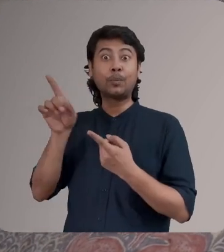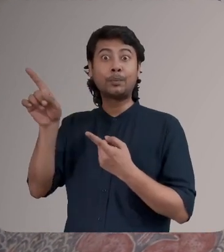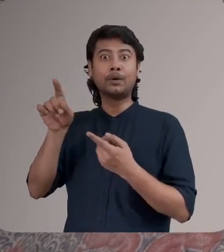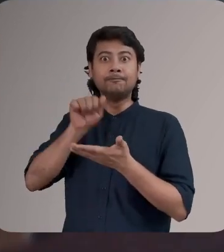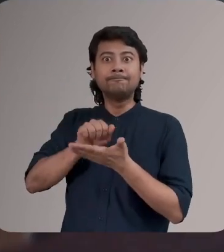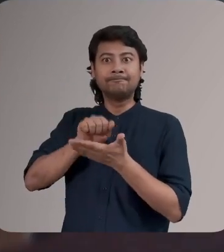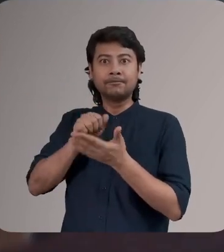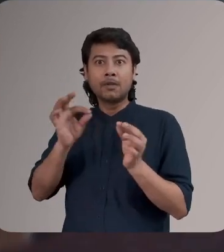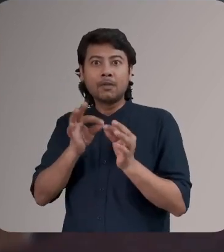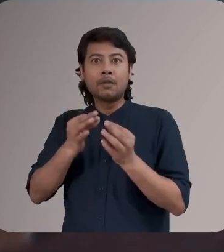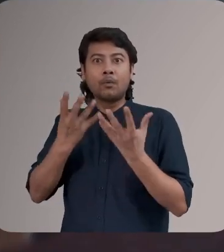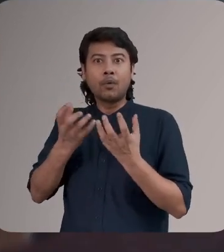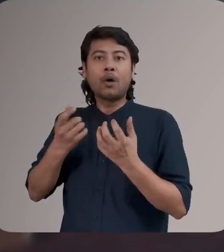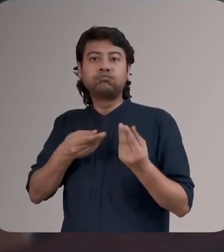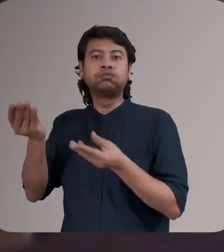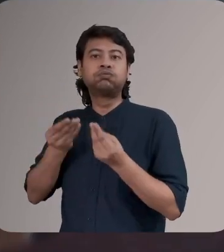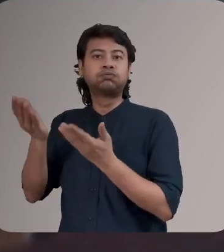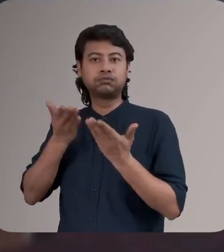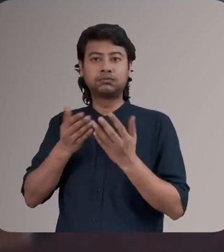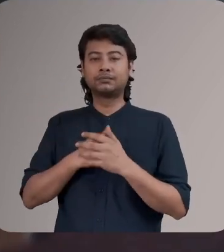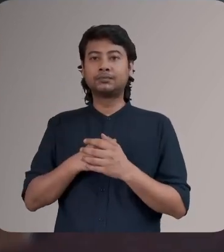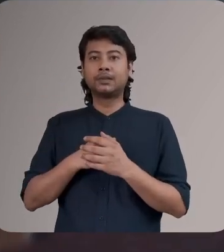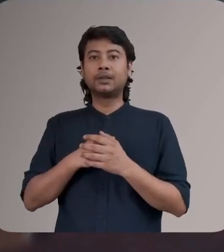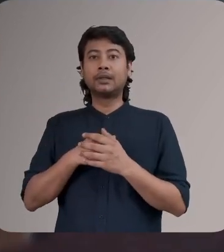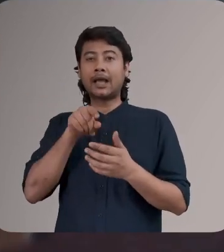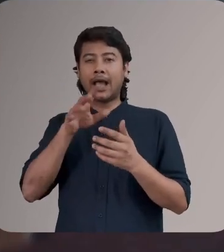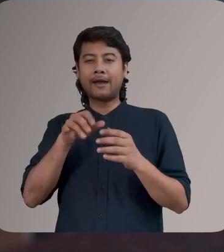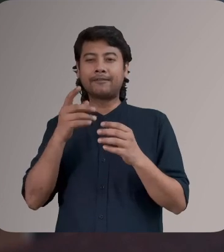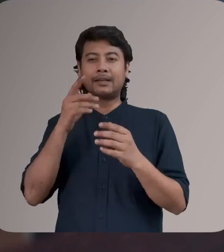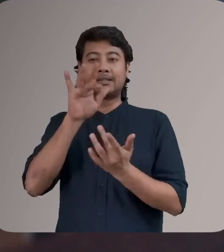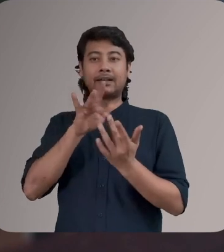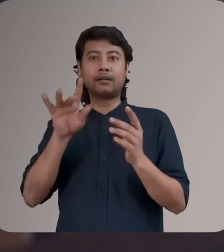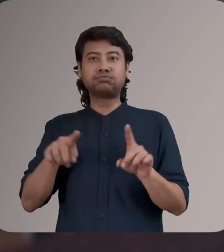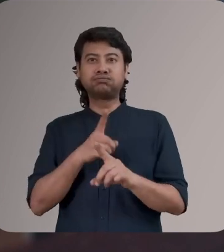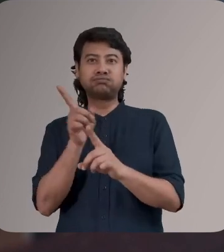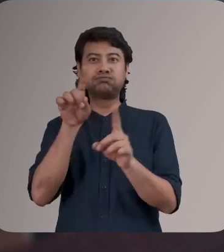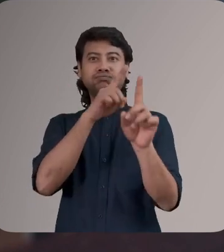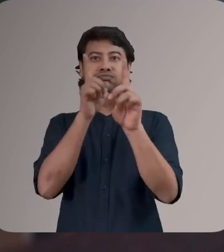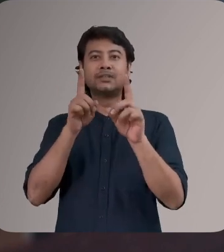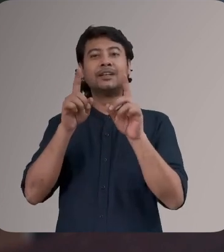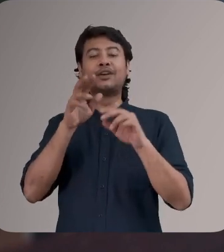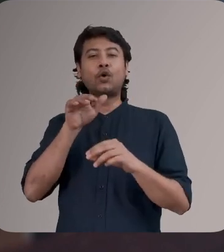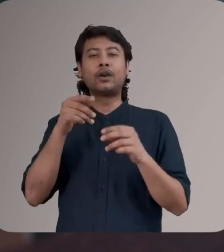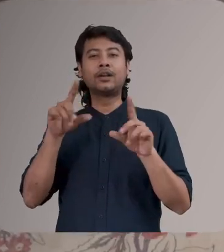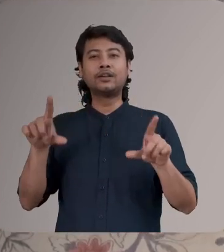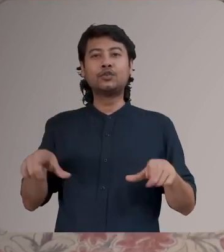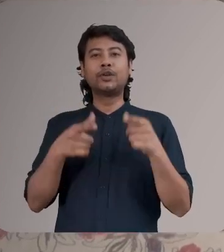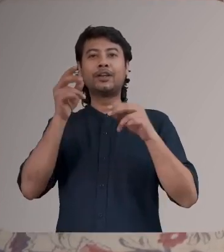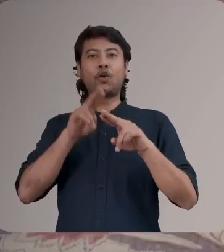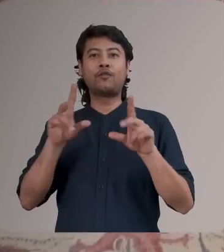centuries. As the chintz trade with Europe picked up, tree of life motifs were commonly featured in Kalamkari